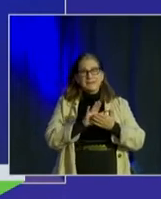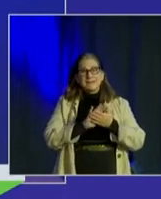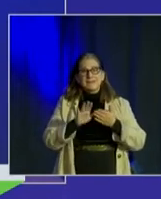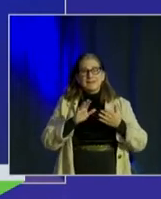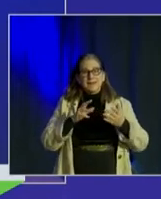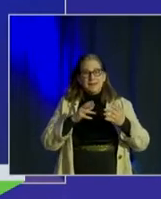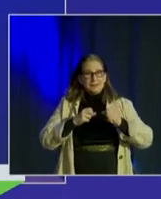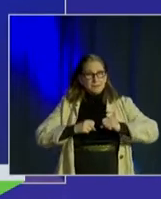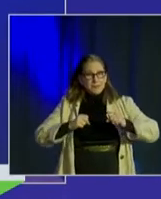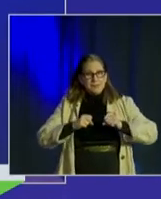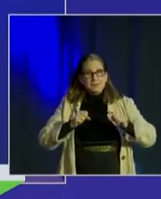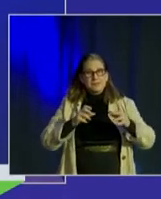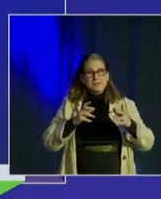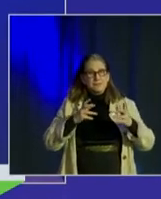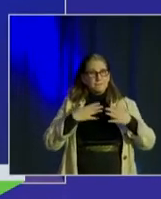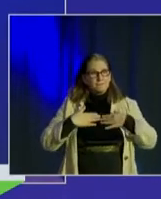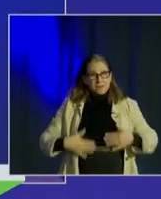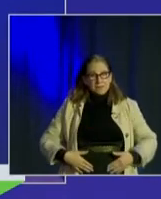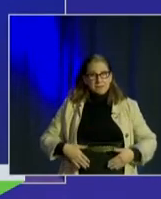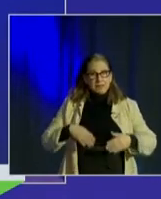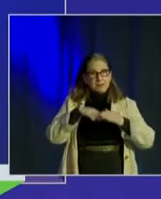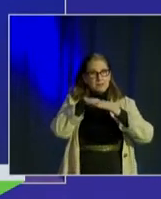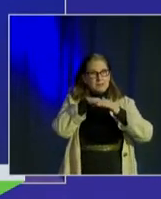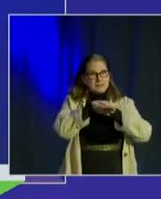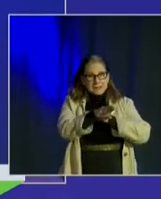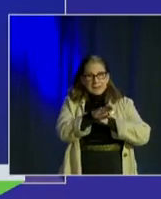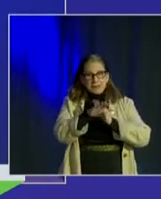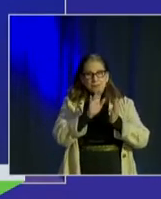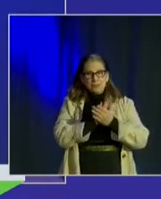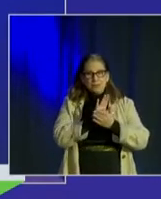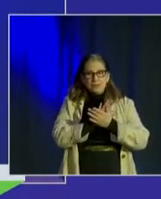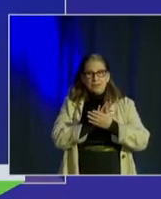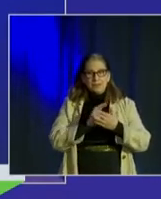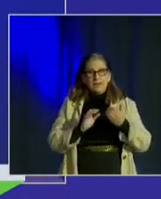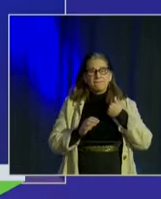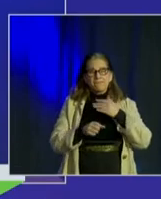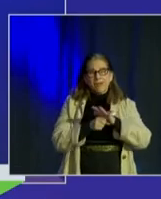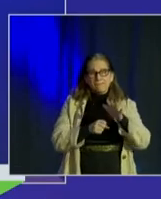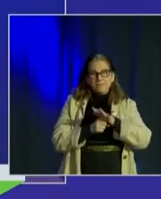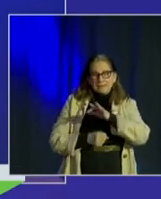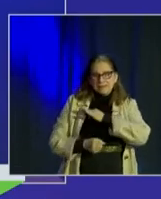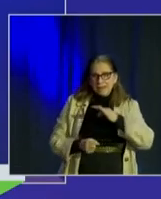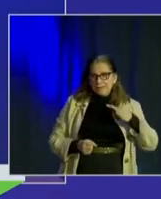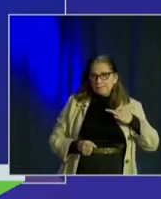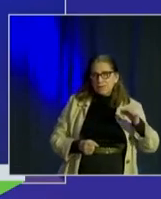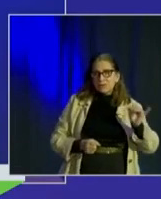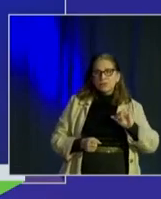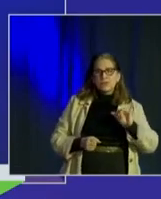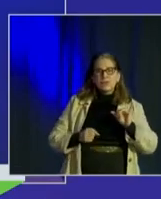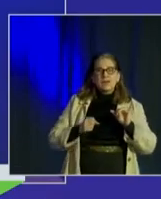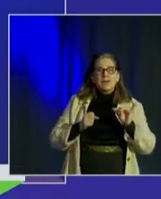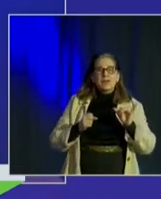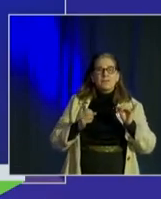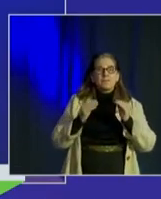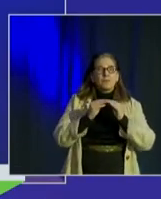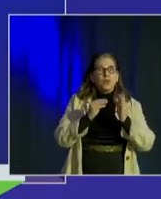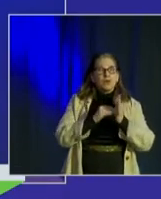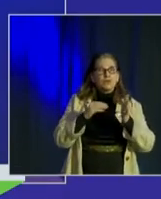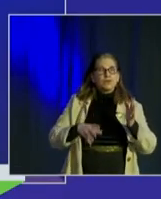physically and with our staffing to have more students in classrooms. I think we're at